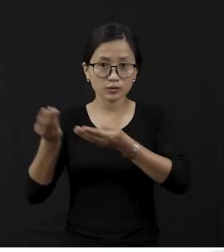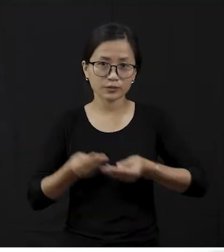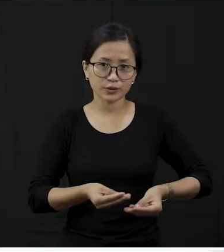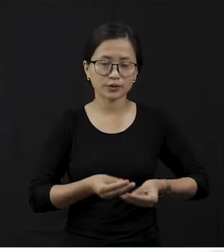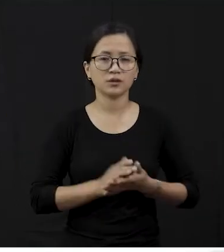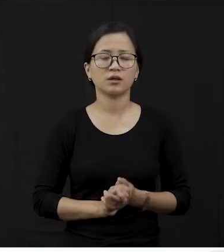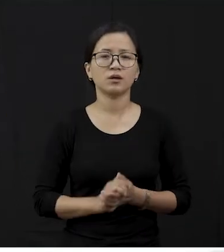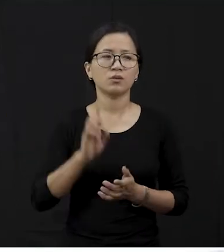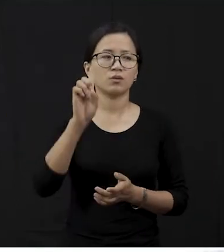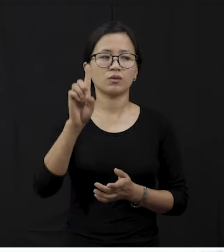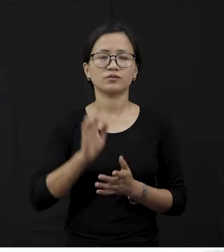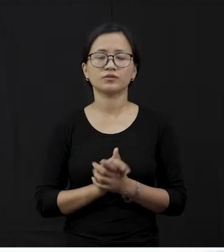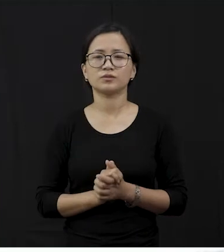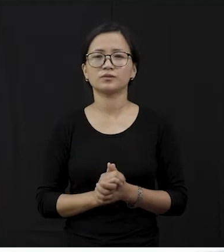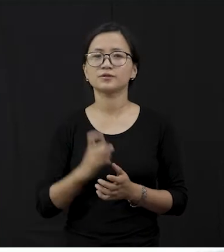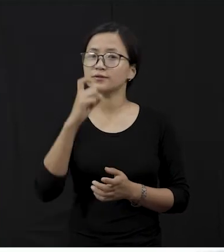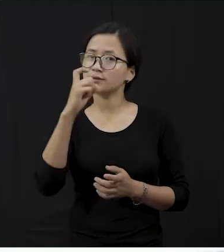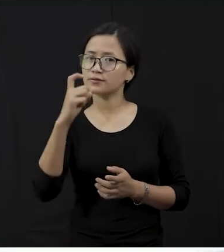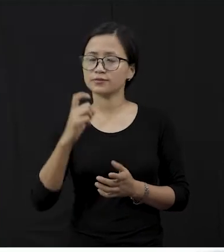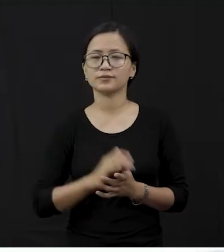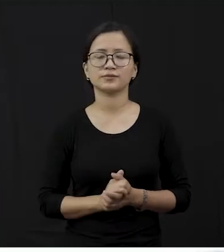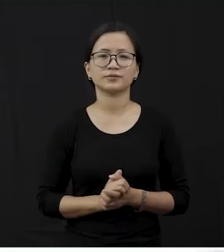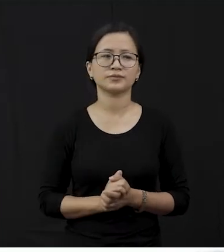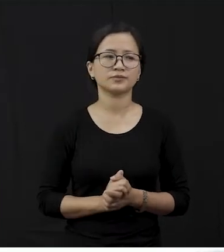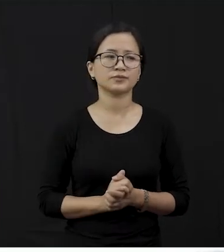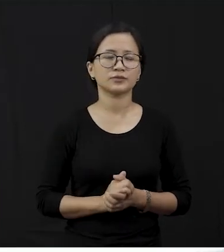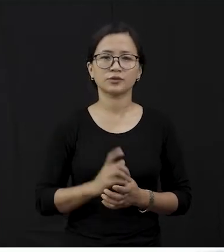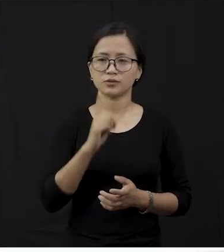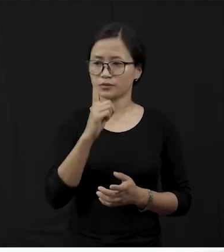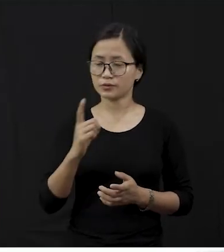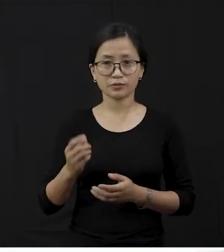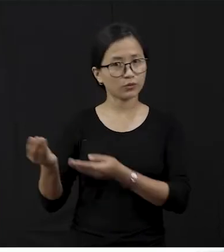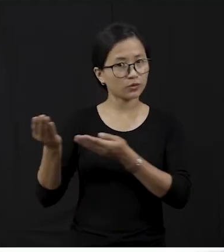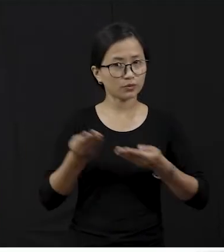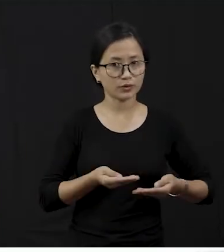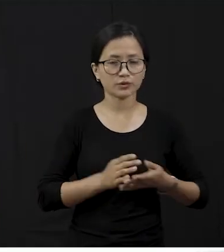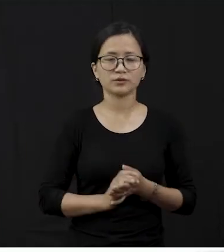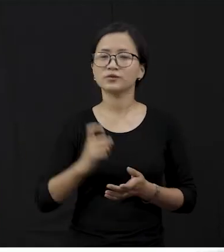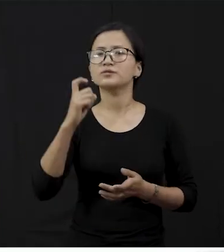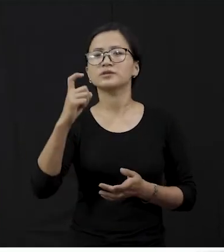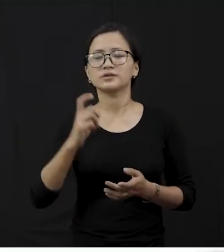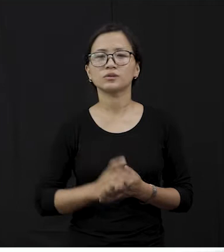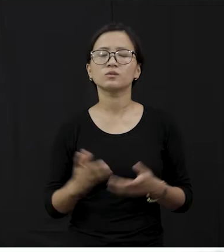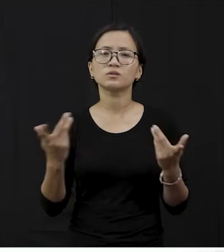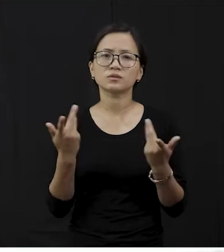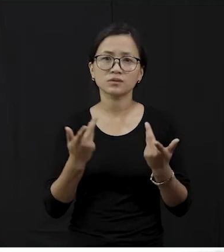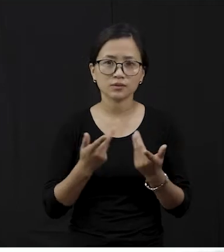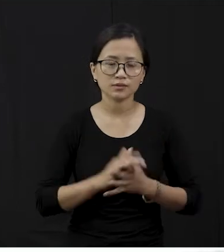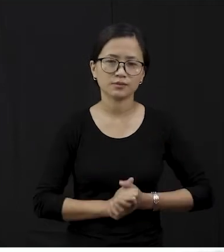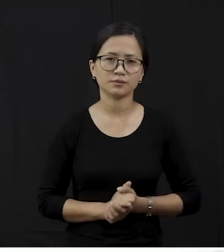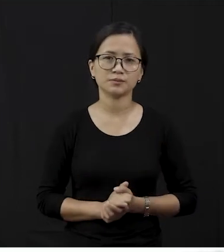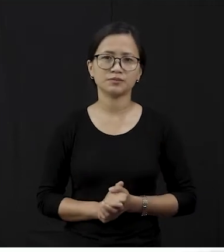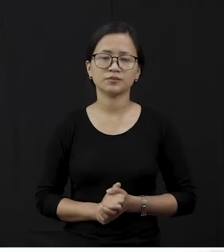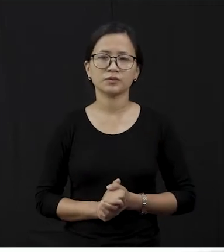1 from this 7, right? When we borrow a 1 from this 7, what happened?